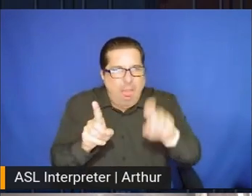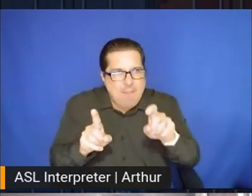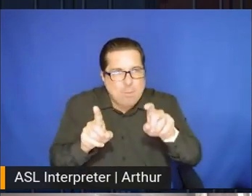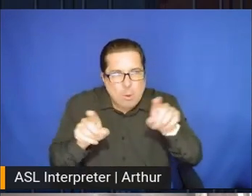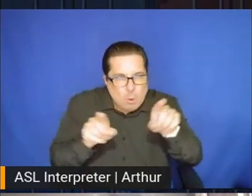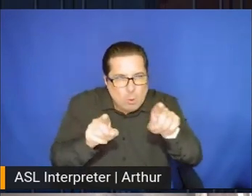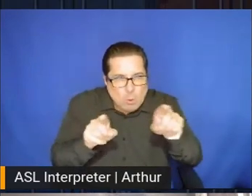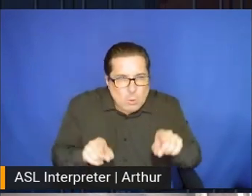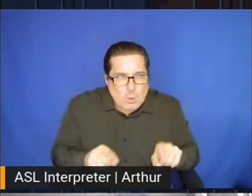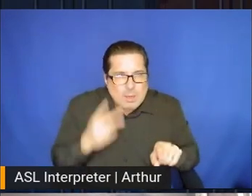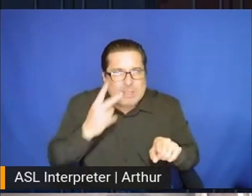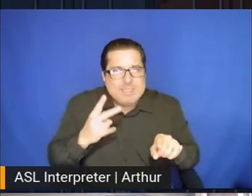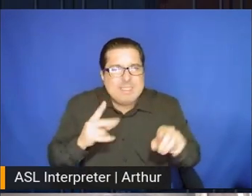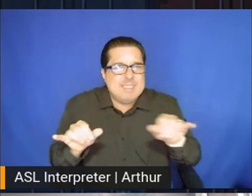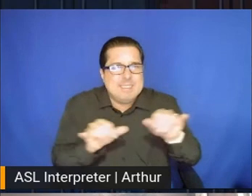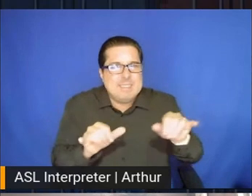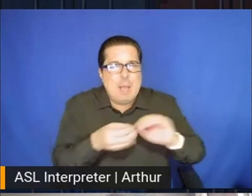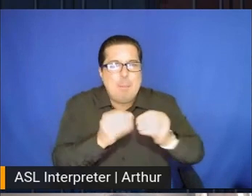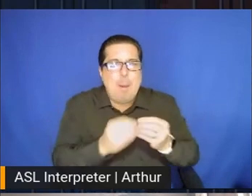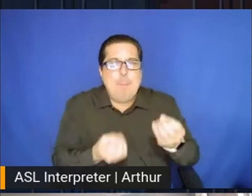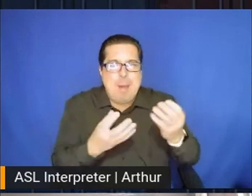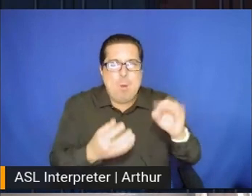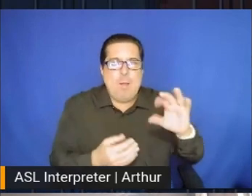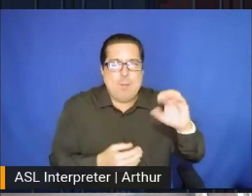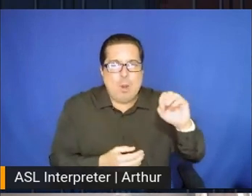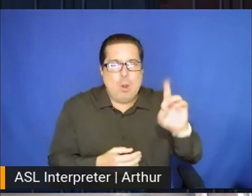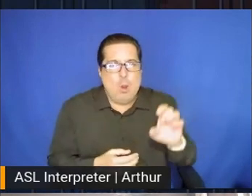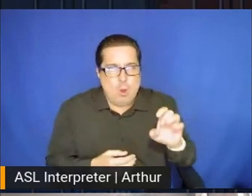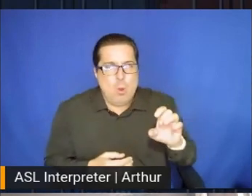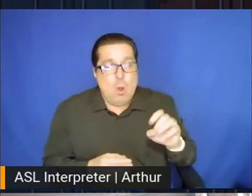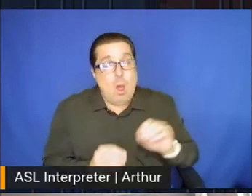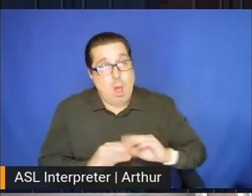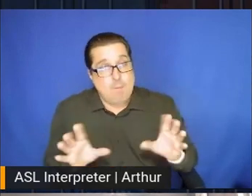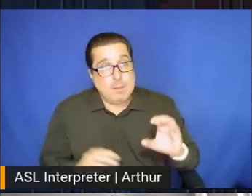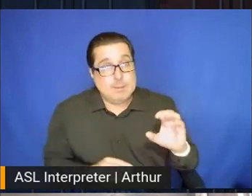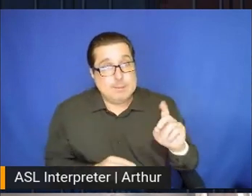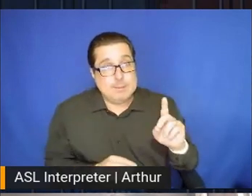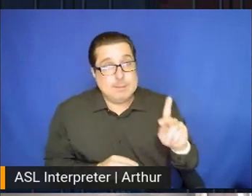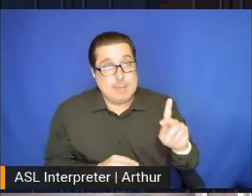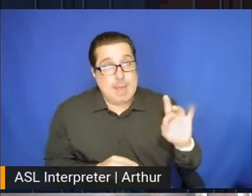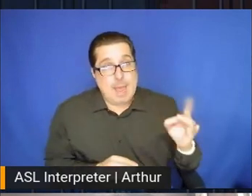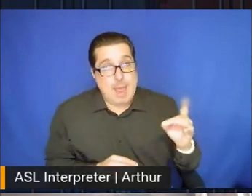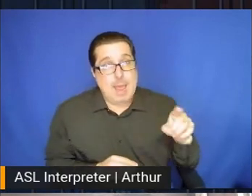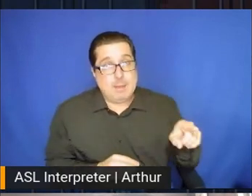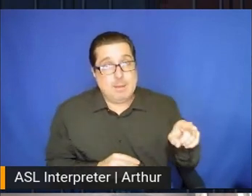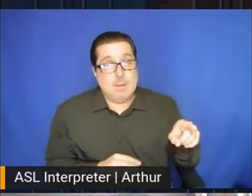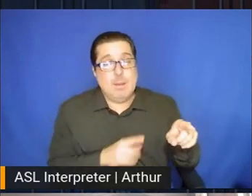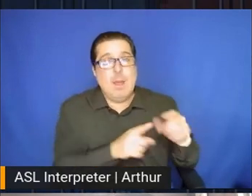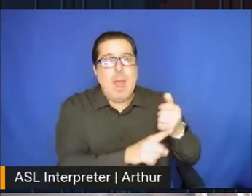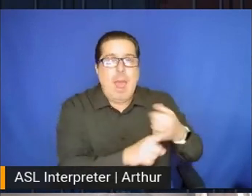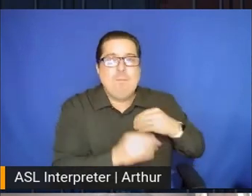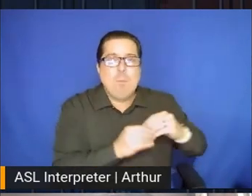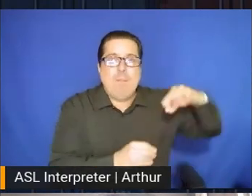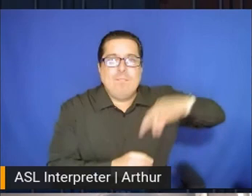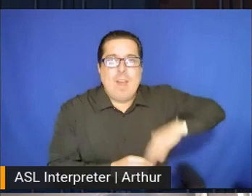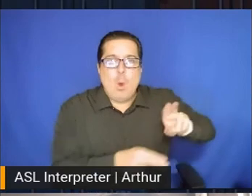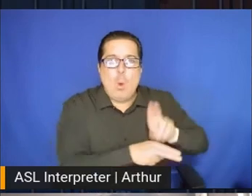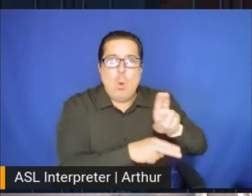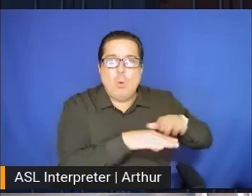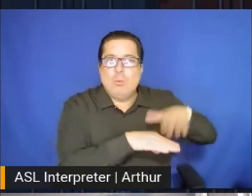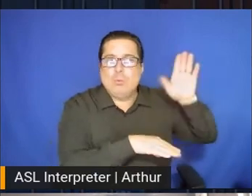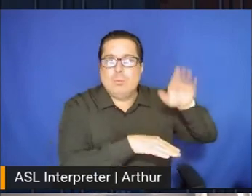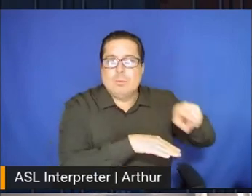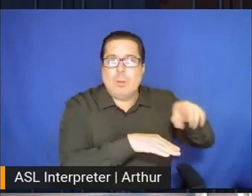the same amount of code. Obviously, with cdk8s, you have the advantage of using a